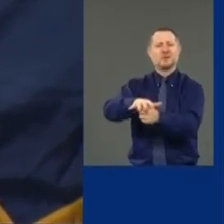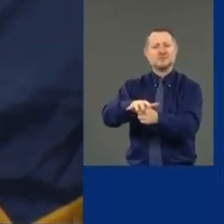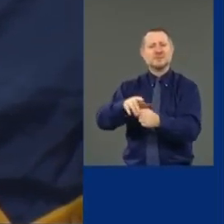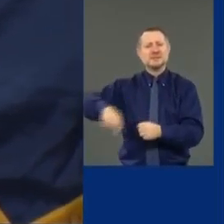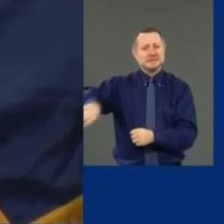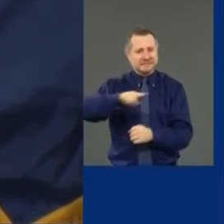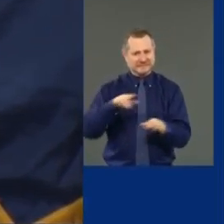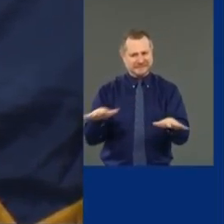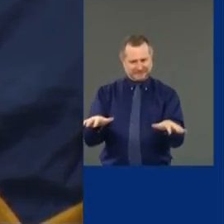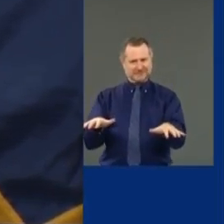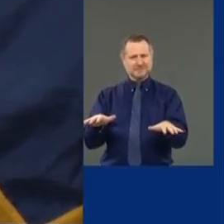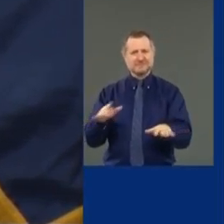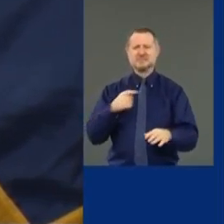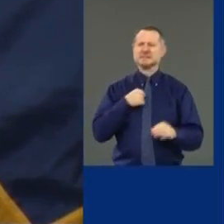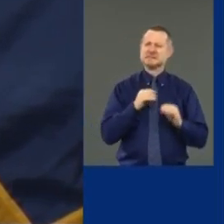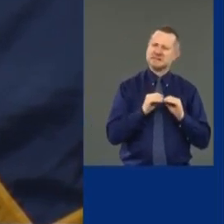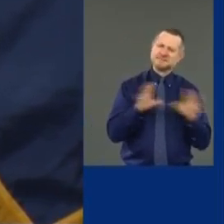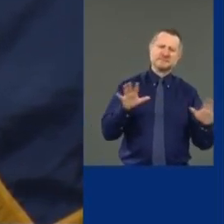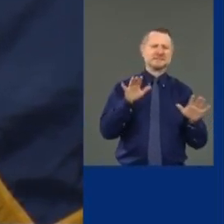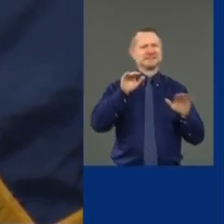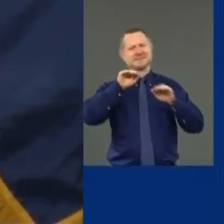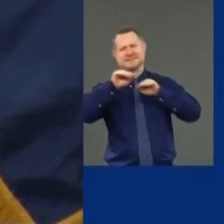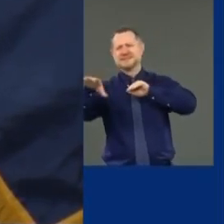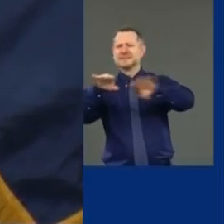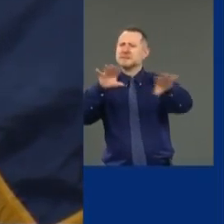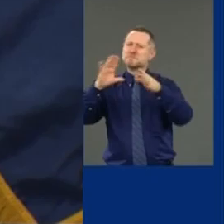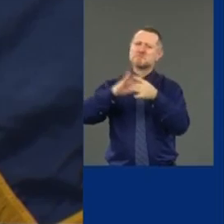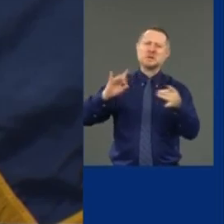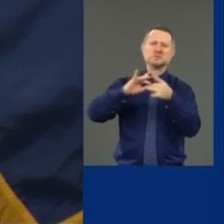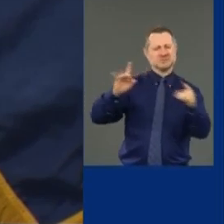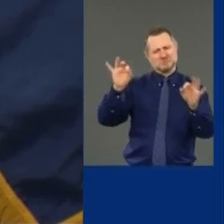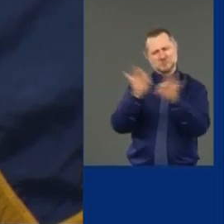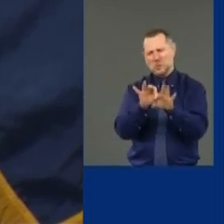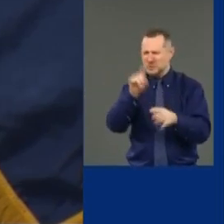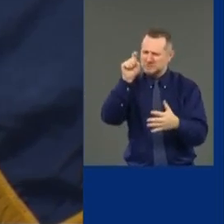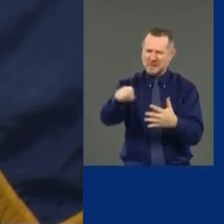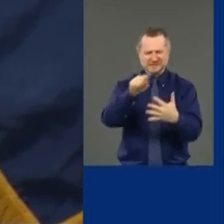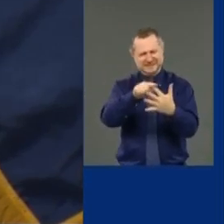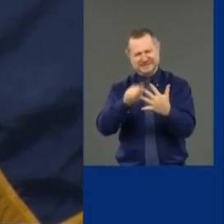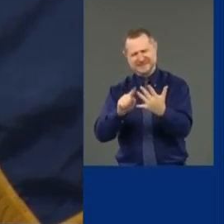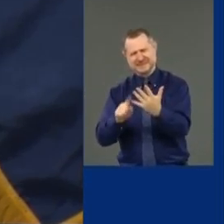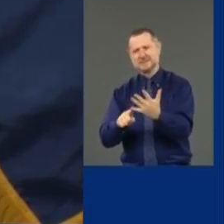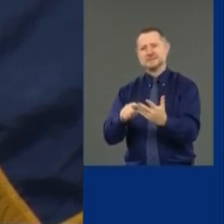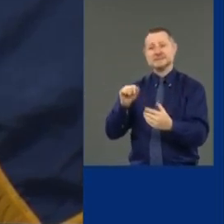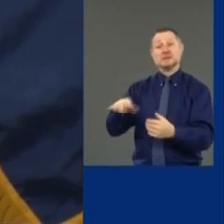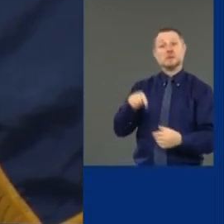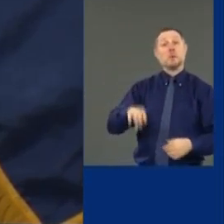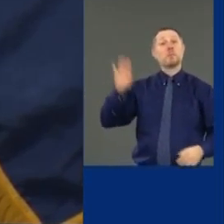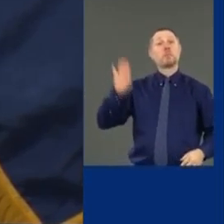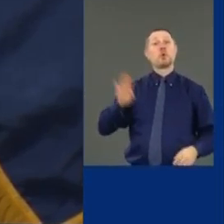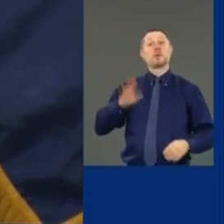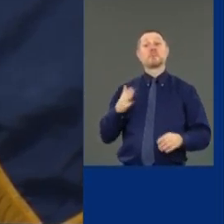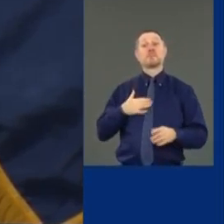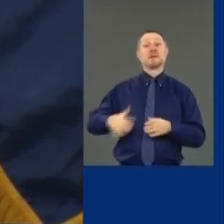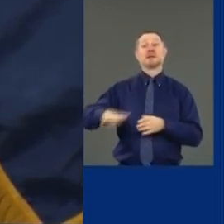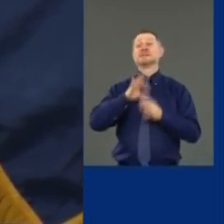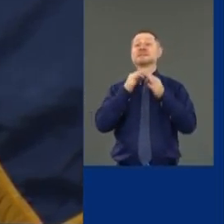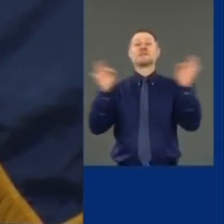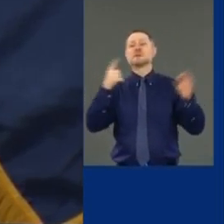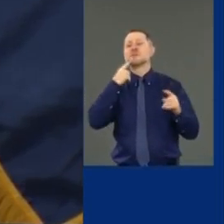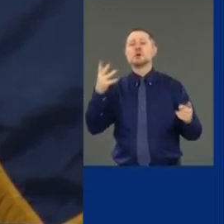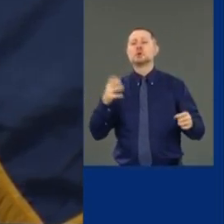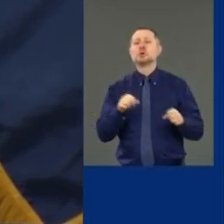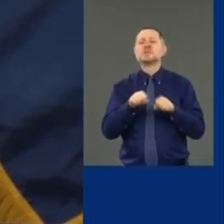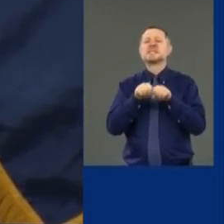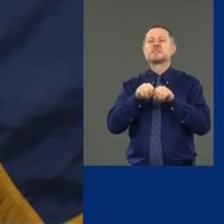about what we all have to do to beat this virus. In Brooklyn, there's a saying, spread love the Brooklyn way.